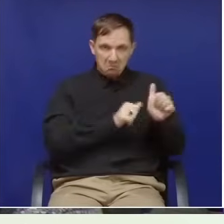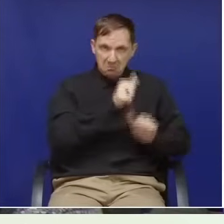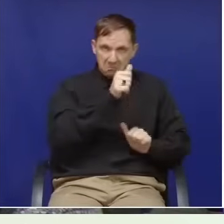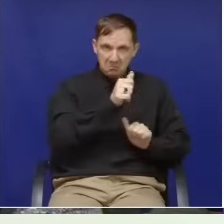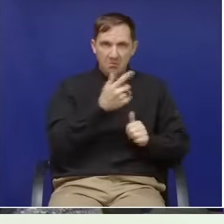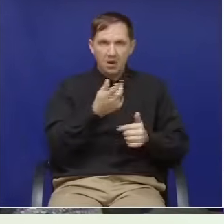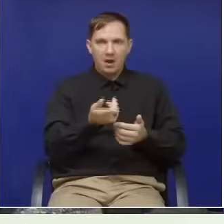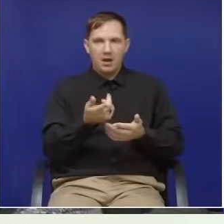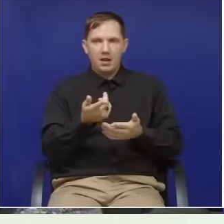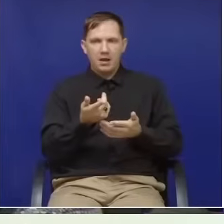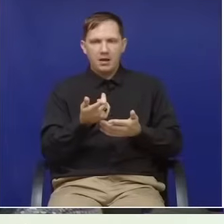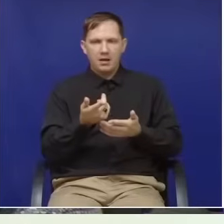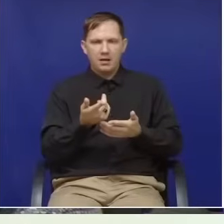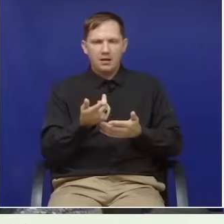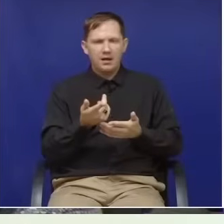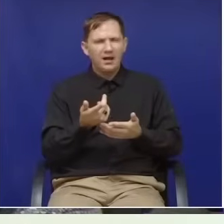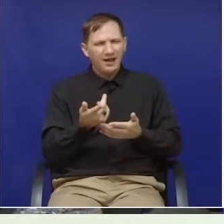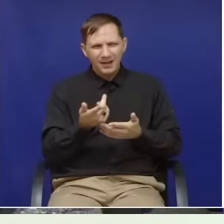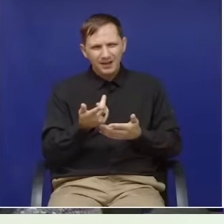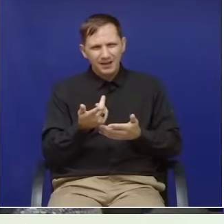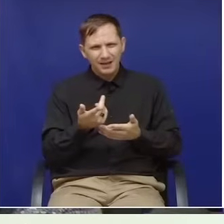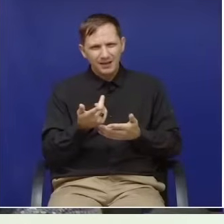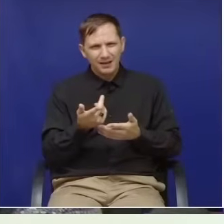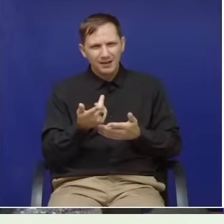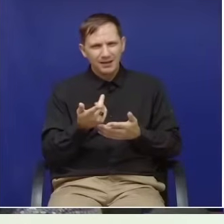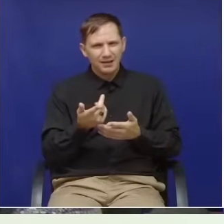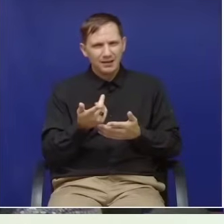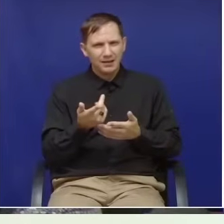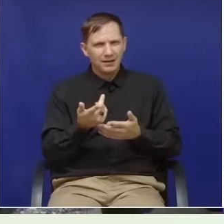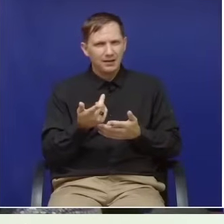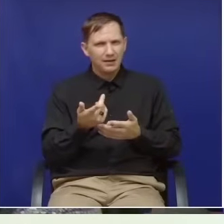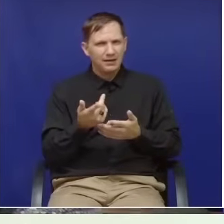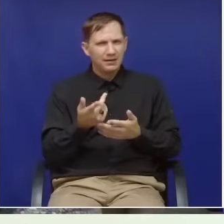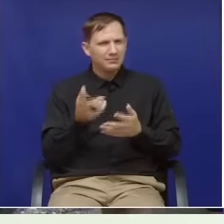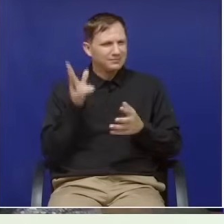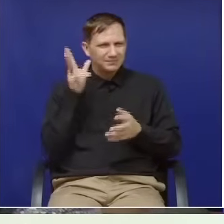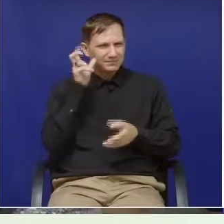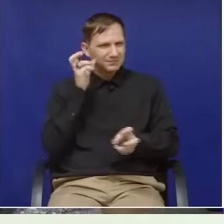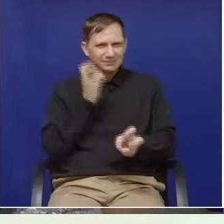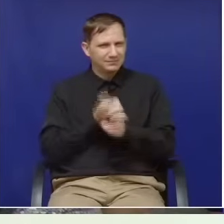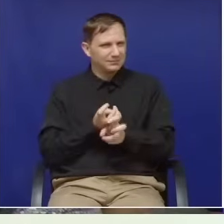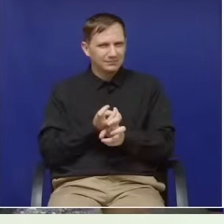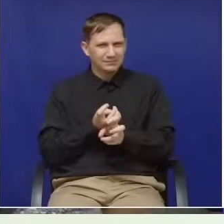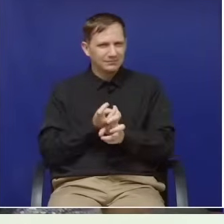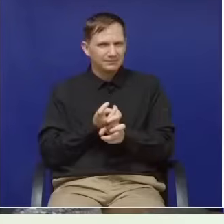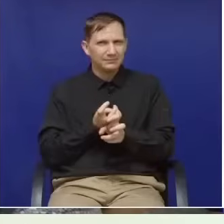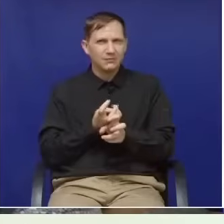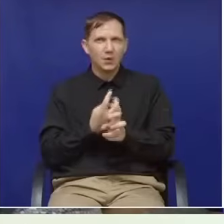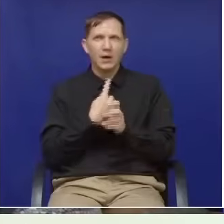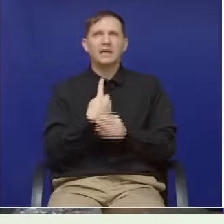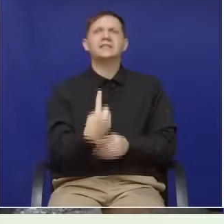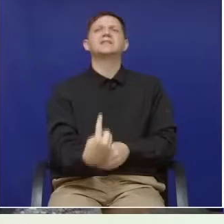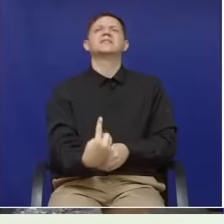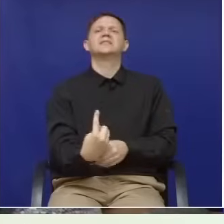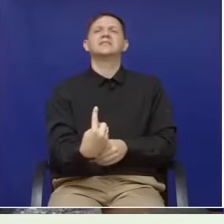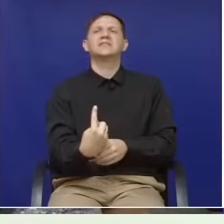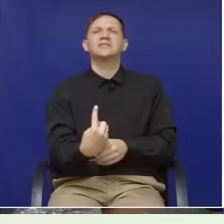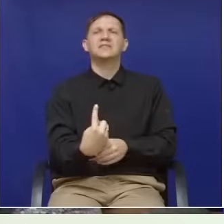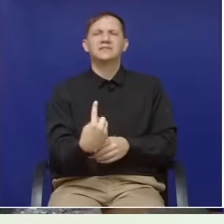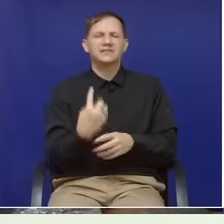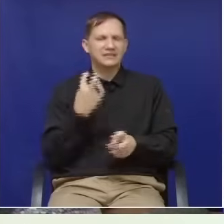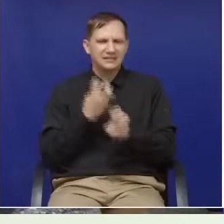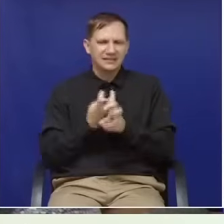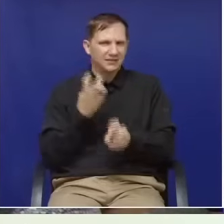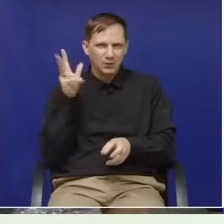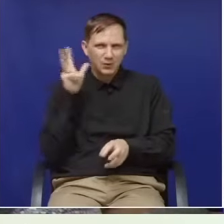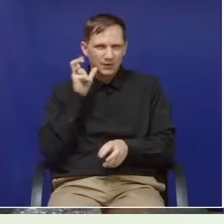surveillance, and also coverage of the borderline, and the audit of